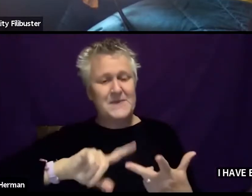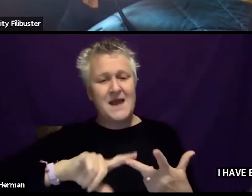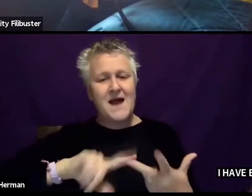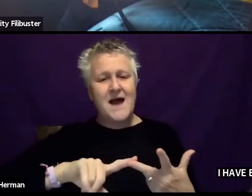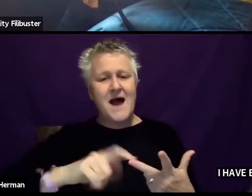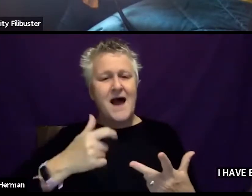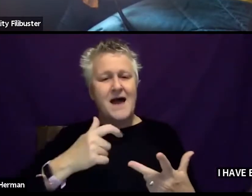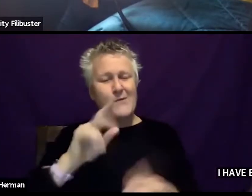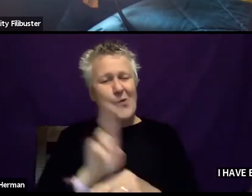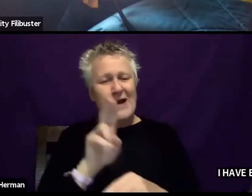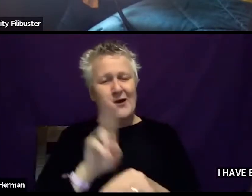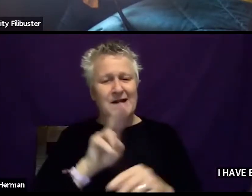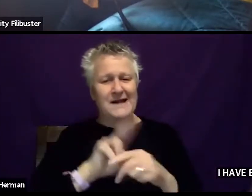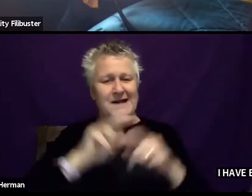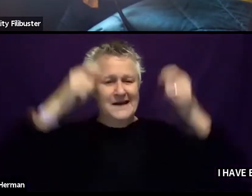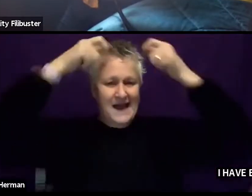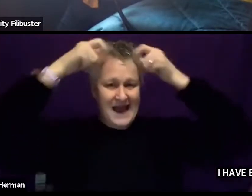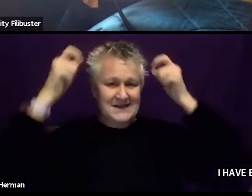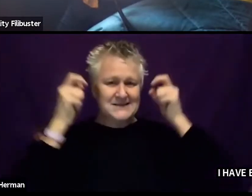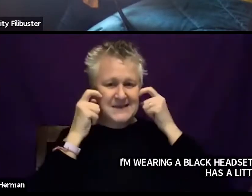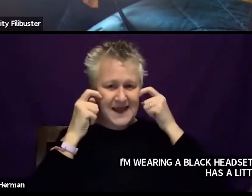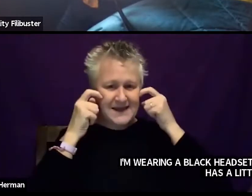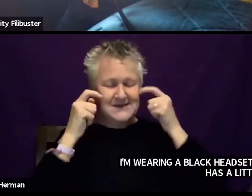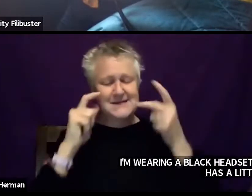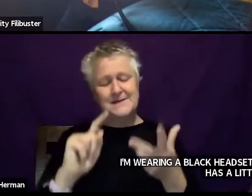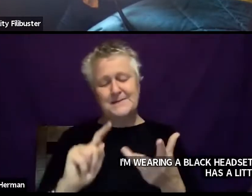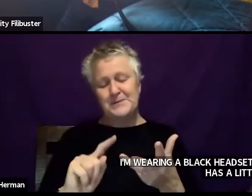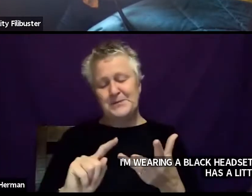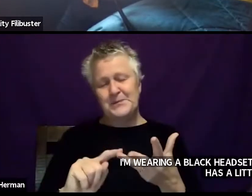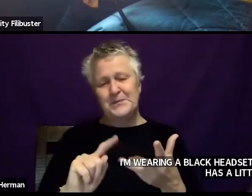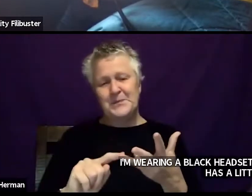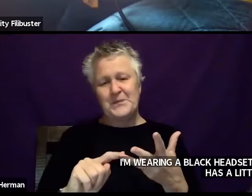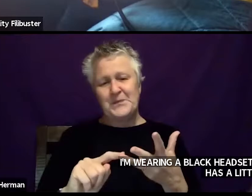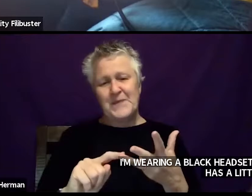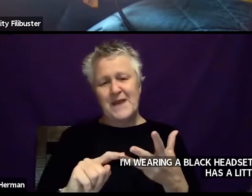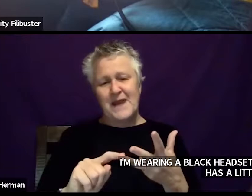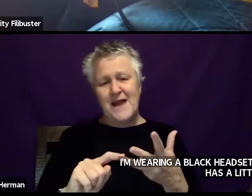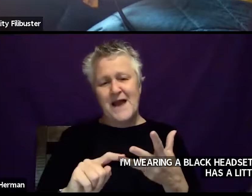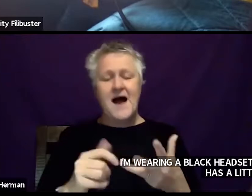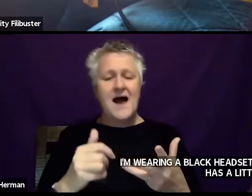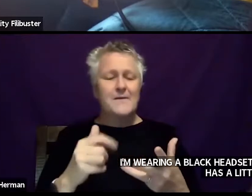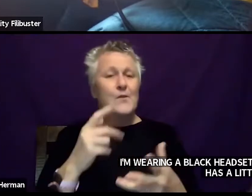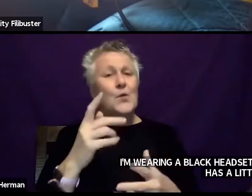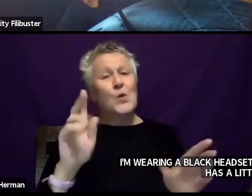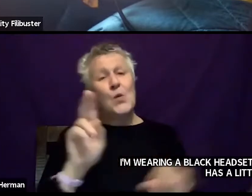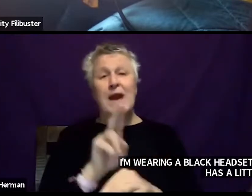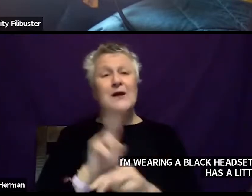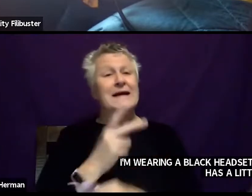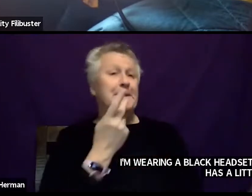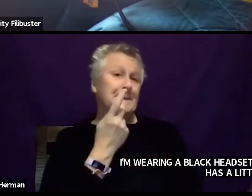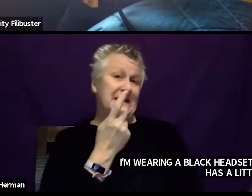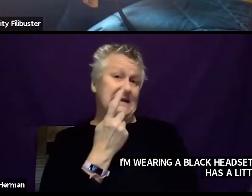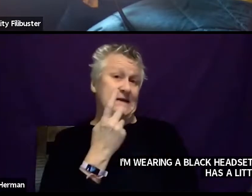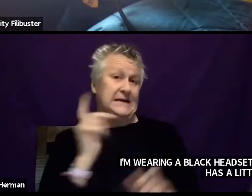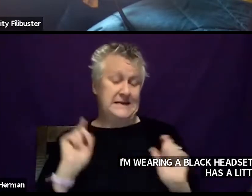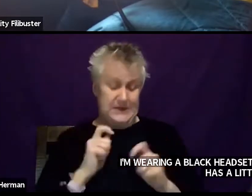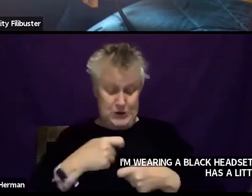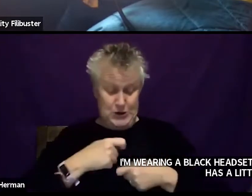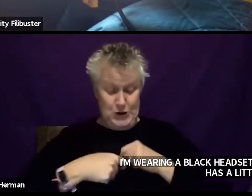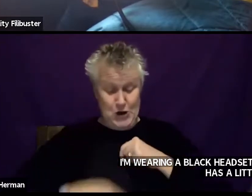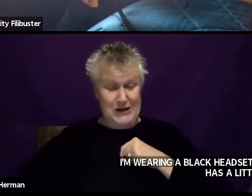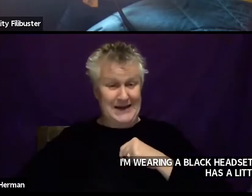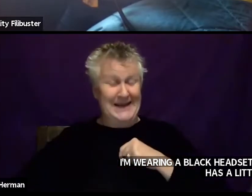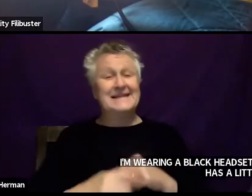microphone. Wearing a pink cardigan, which is very on brand. And behind me on my shelves, I have all sorts of